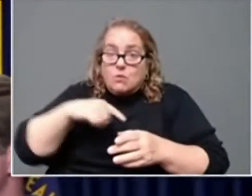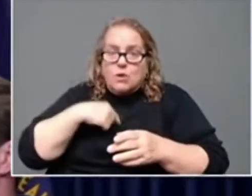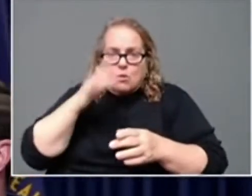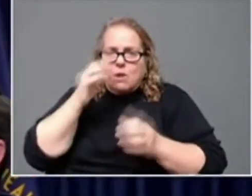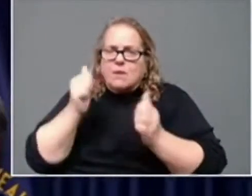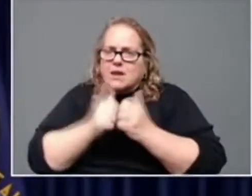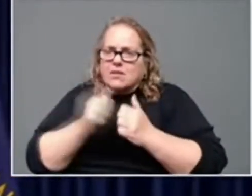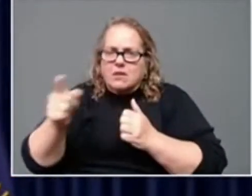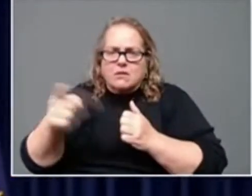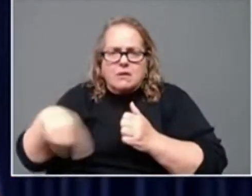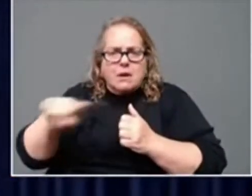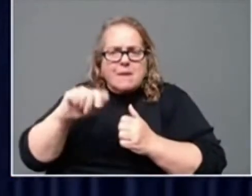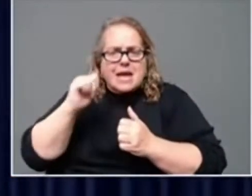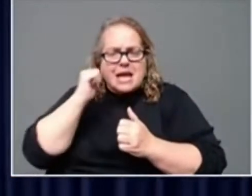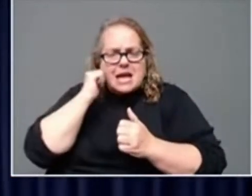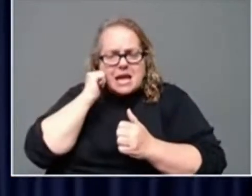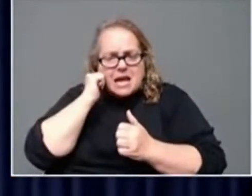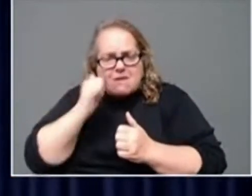way.